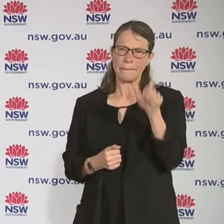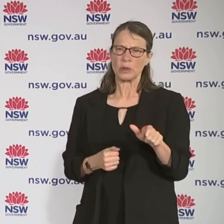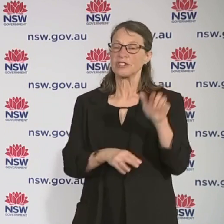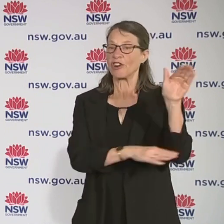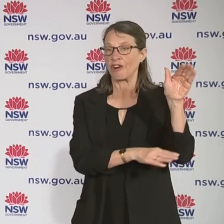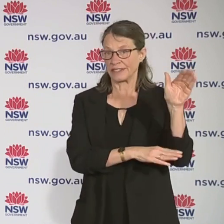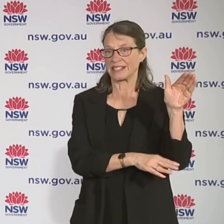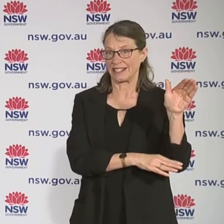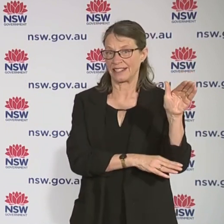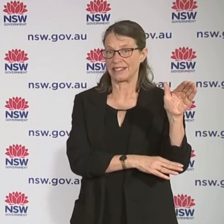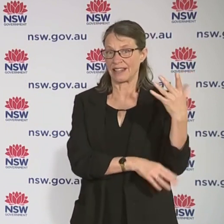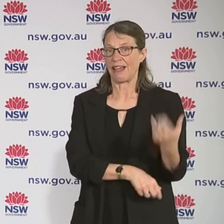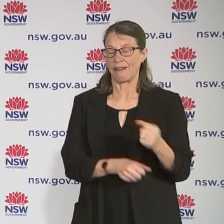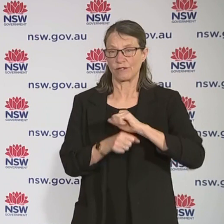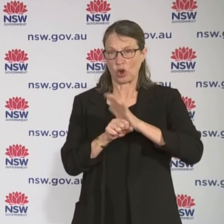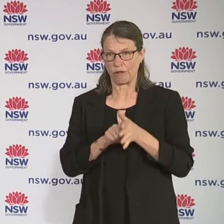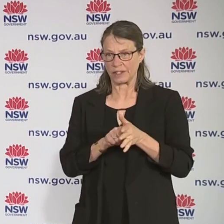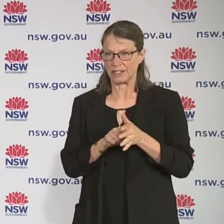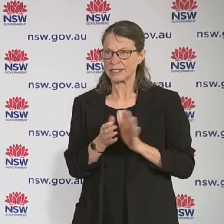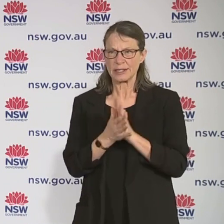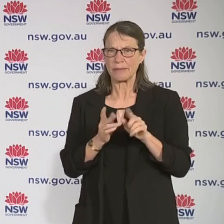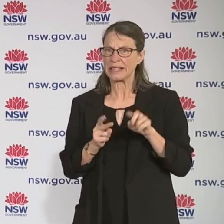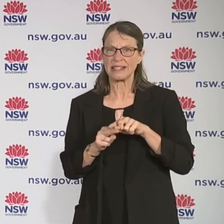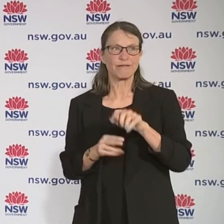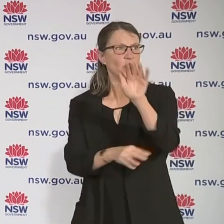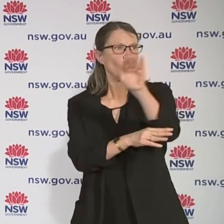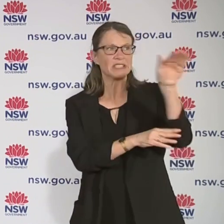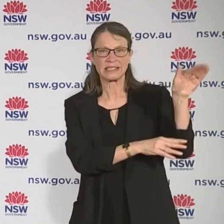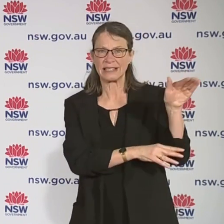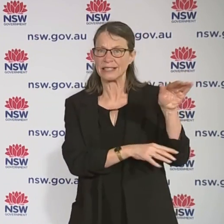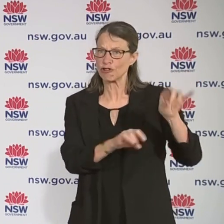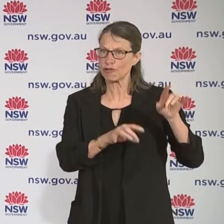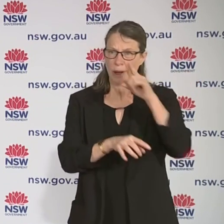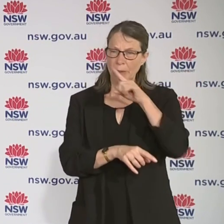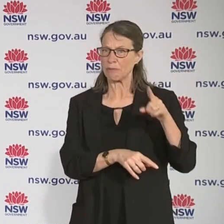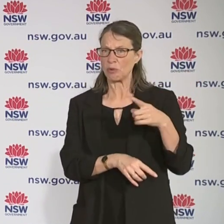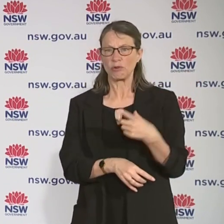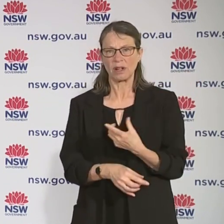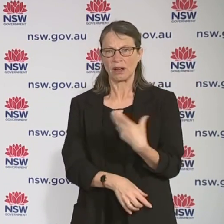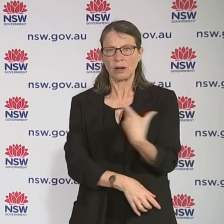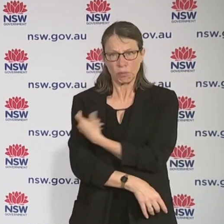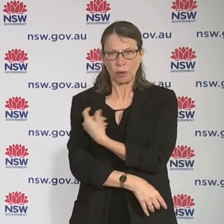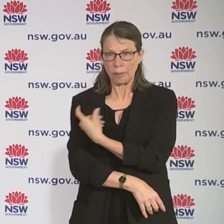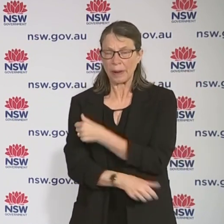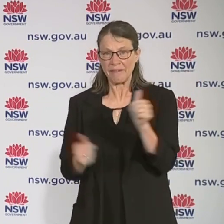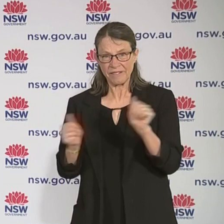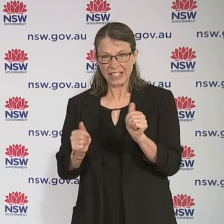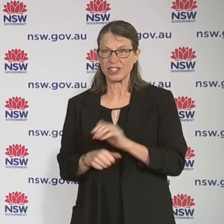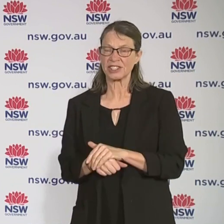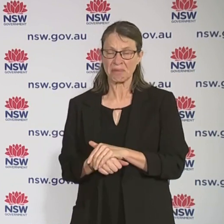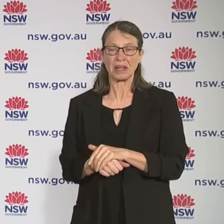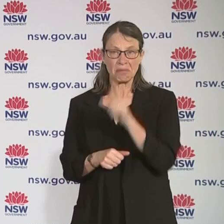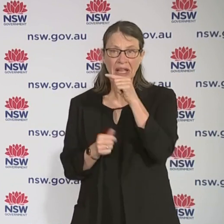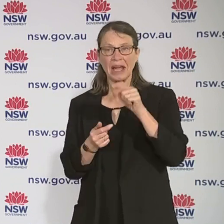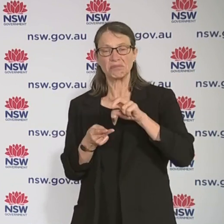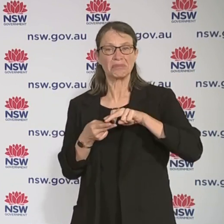fully vaccinated Aussies are coming home, there's no reason why we need to even have a cap after a particular number. So I'm all